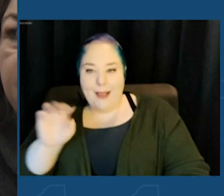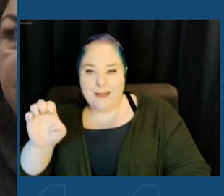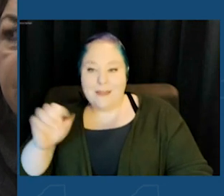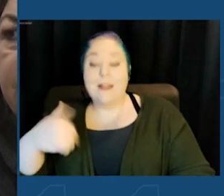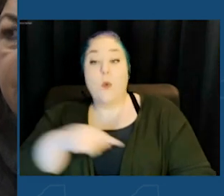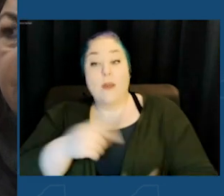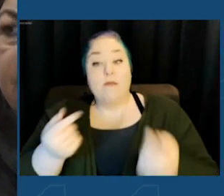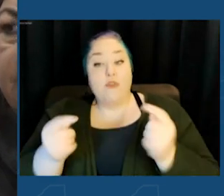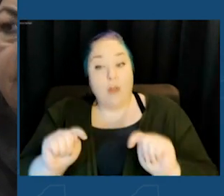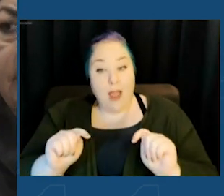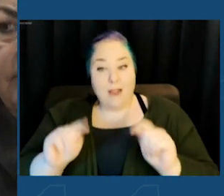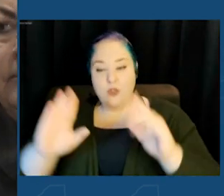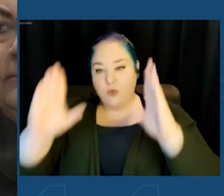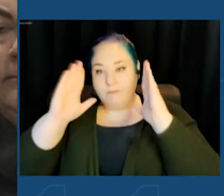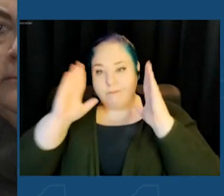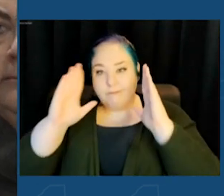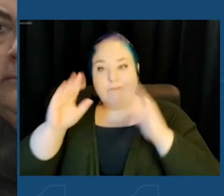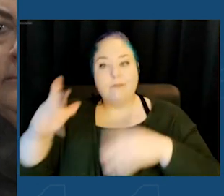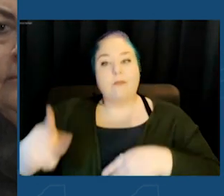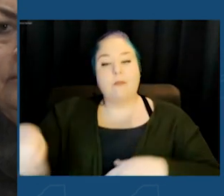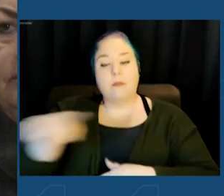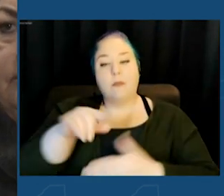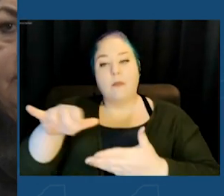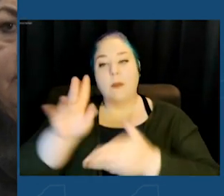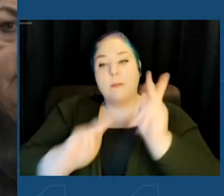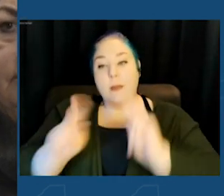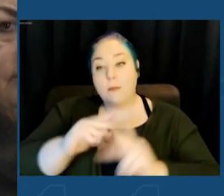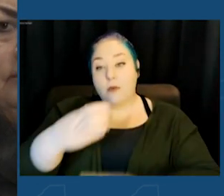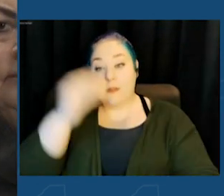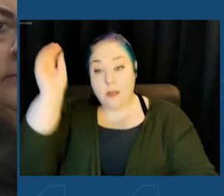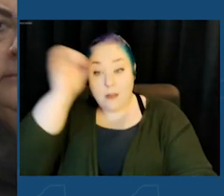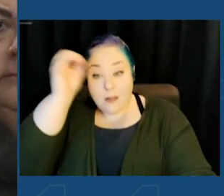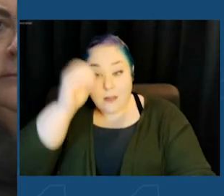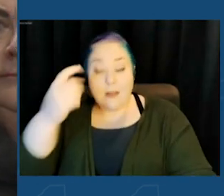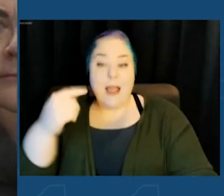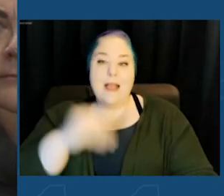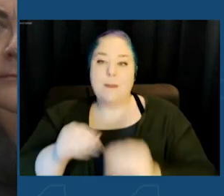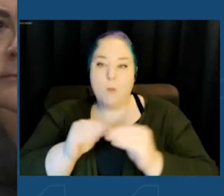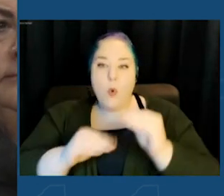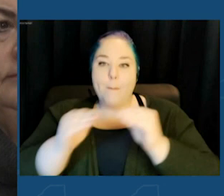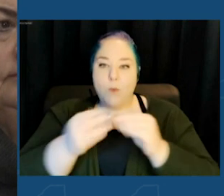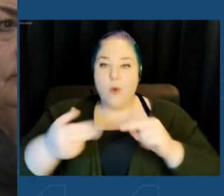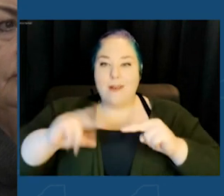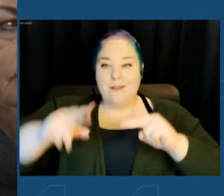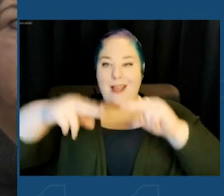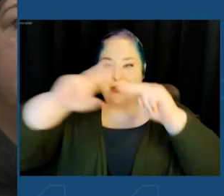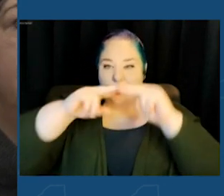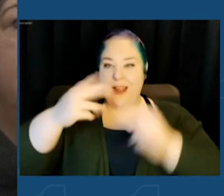just helped him out as the ever escalating inflation has taken more money out of their pocketbooks